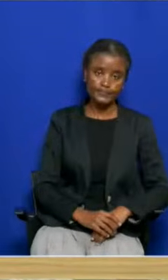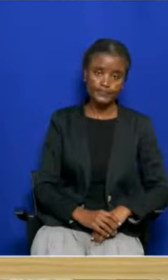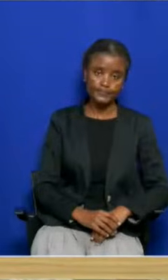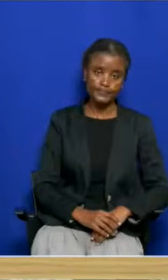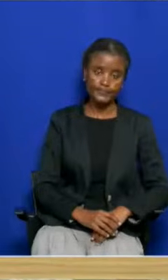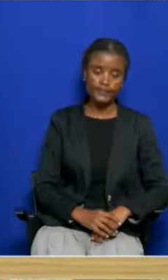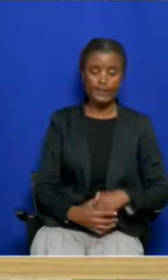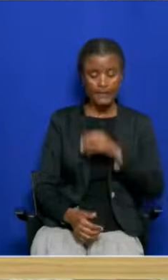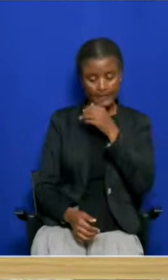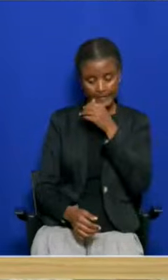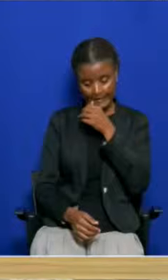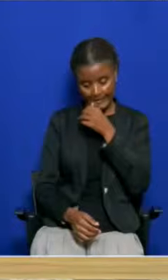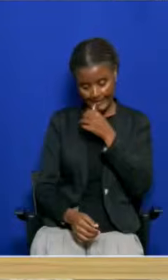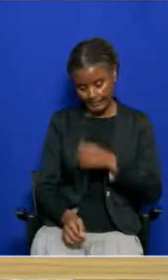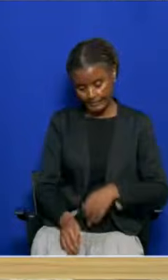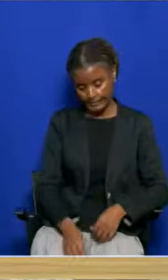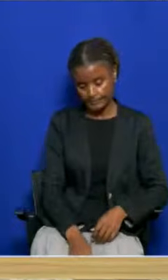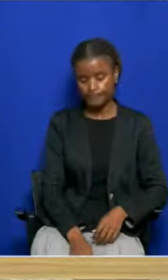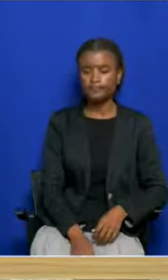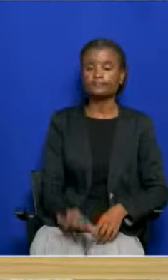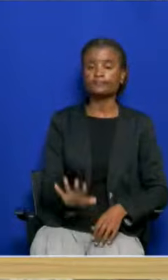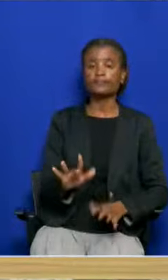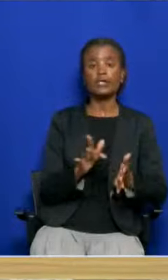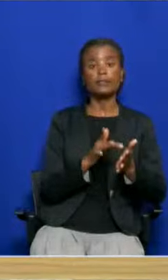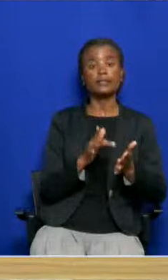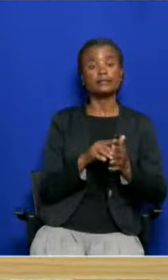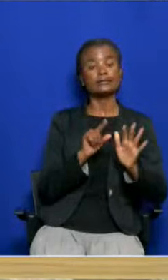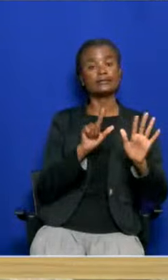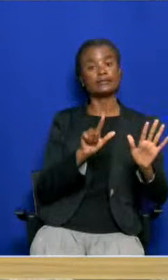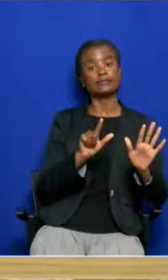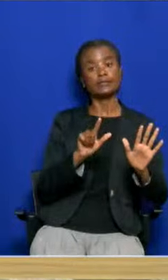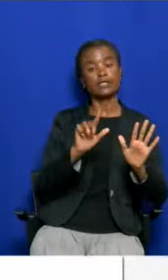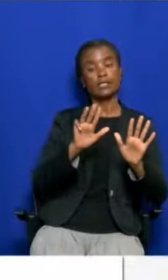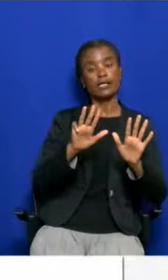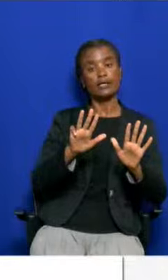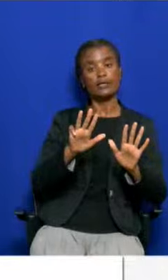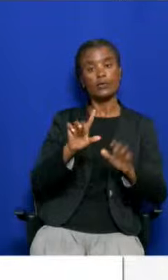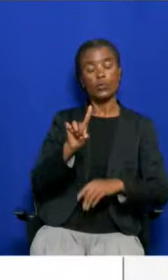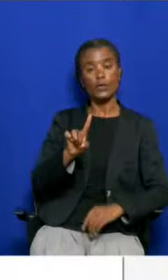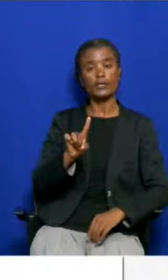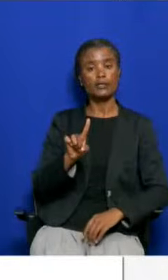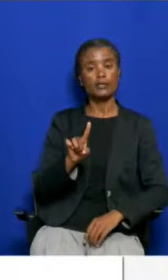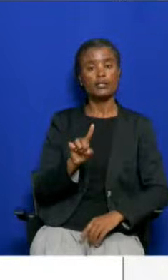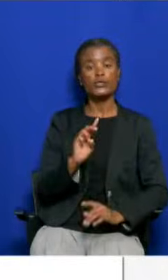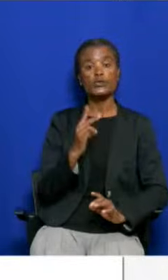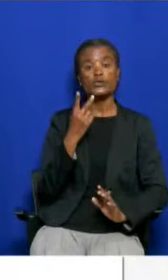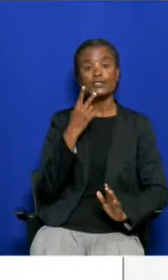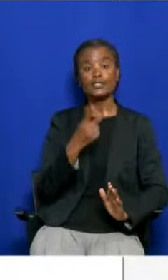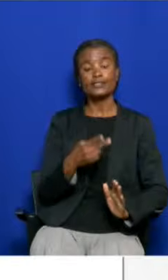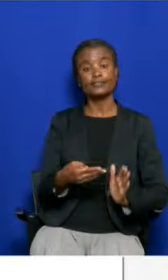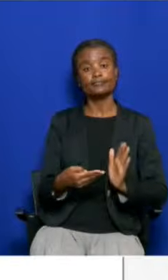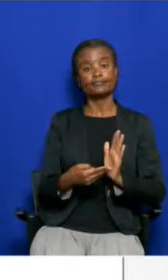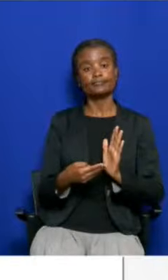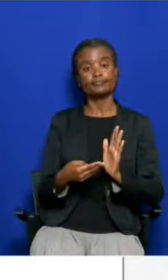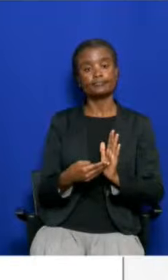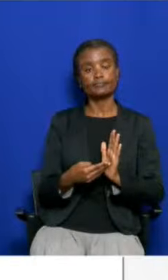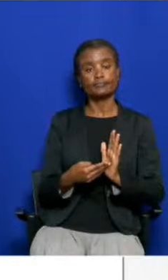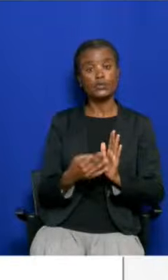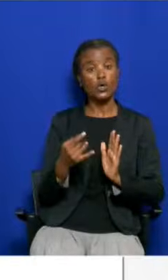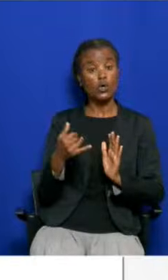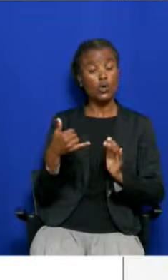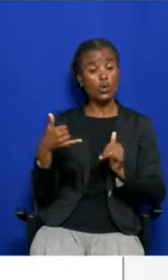Sergeant, at page 791, you'll see that in the middle of all of these calls,